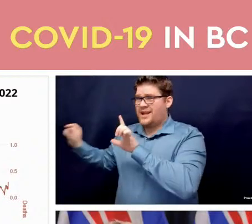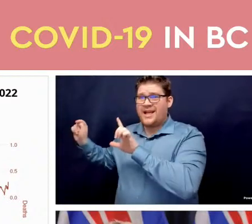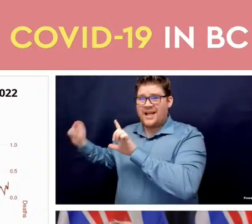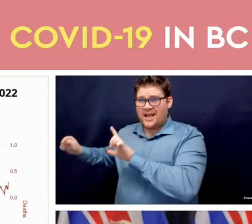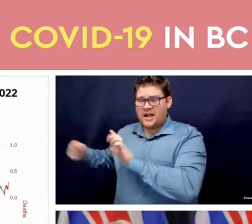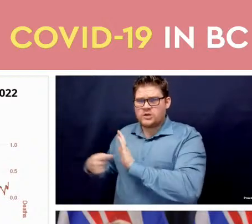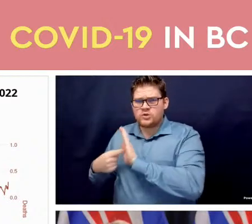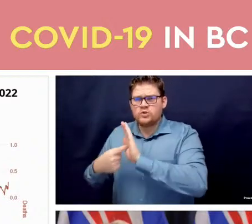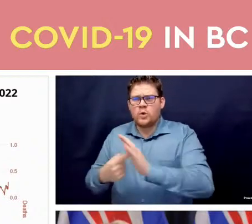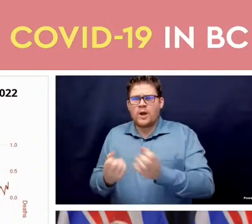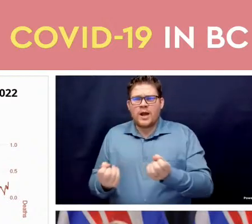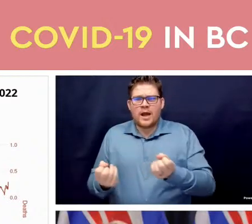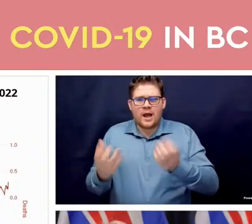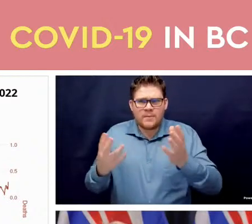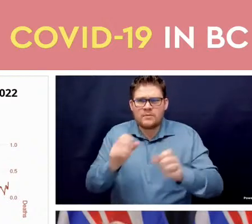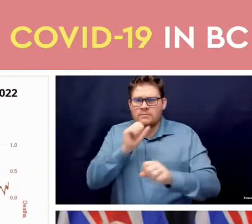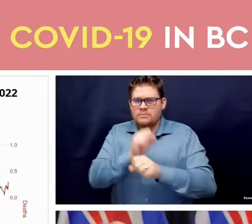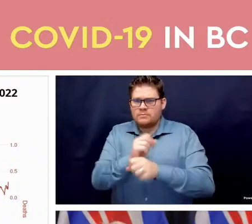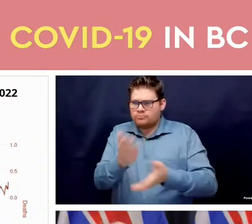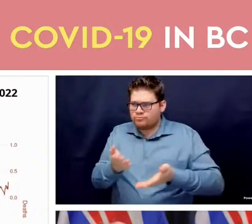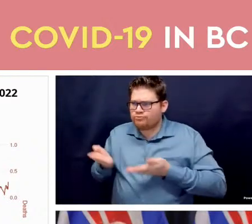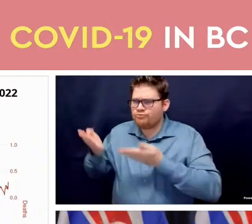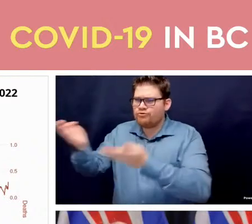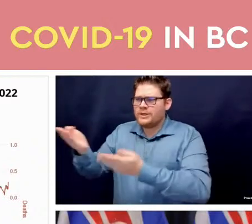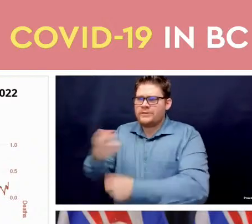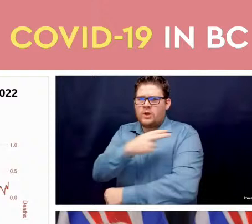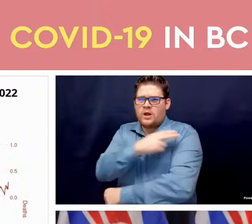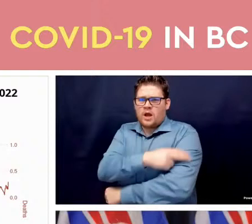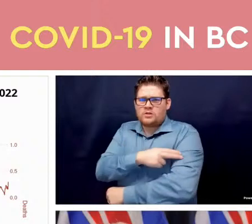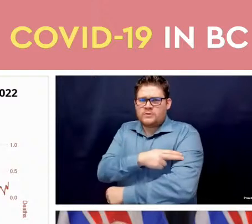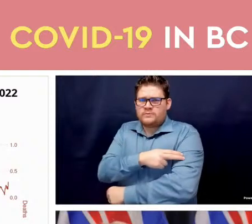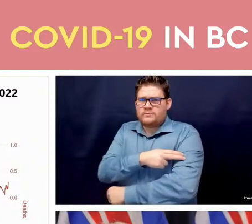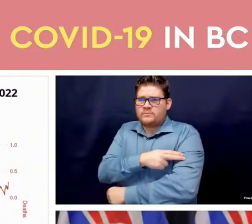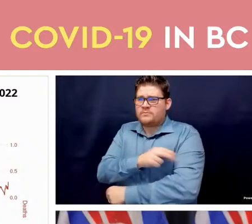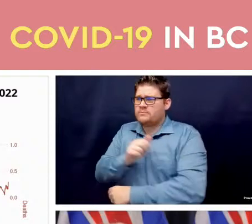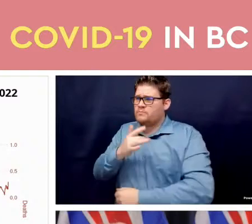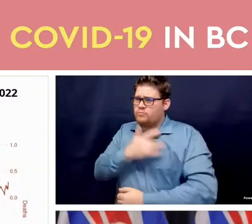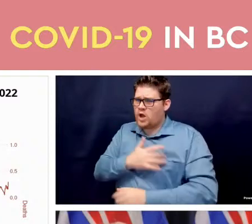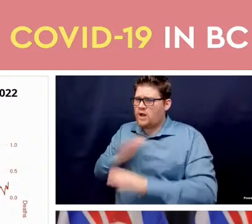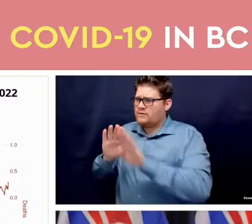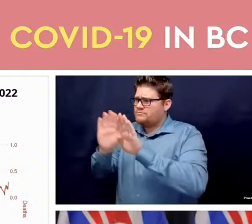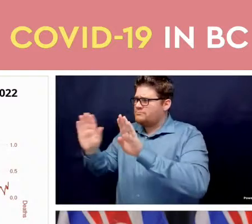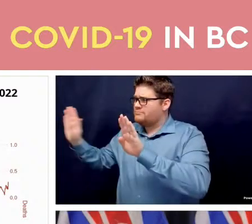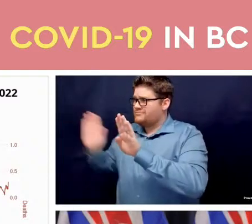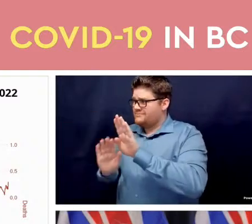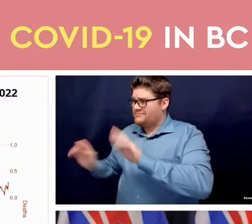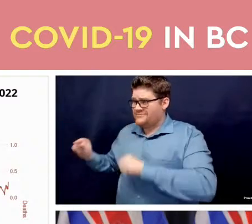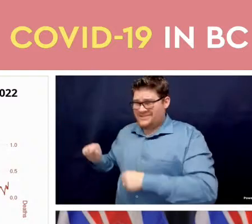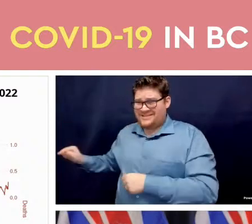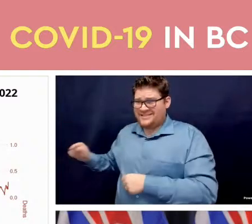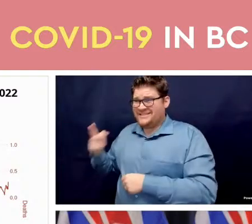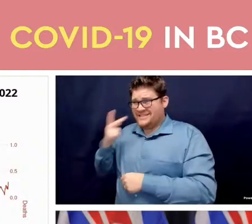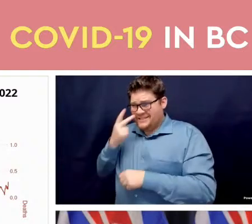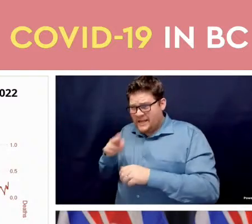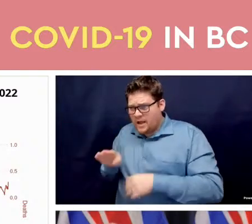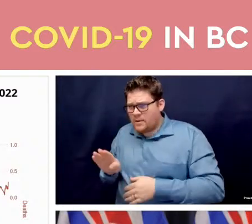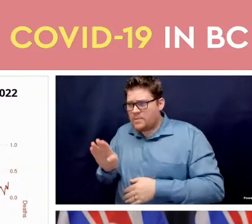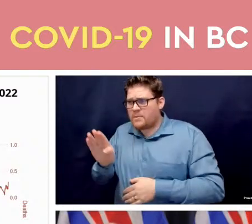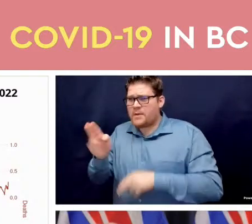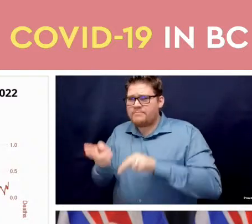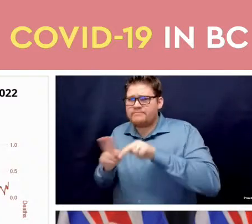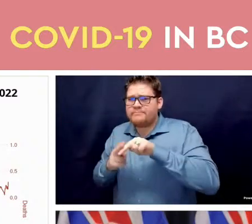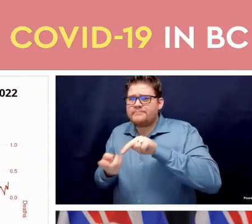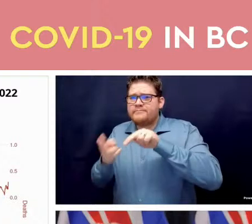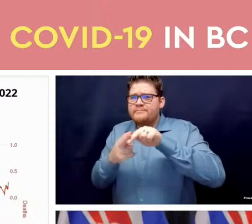upward trajectory in numbers of new people admitted to hospital per day. We're seeing that across the board. If we look